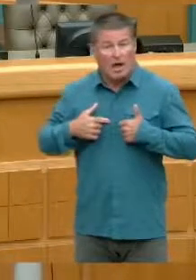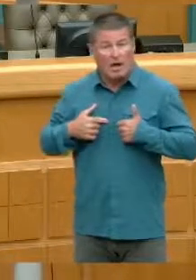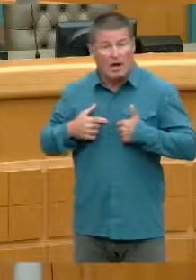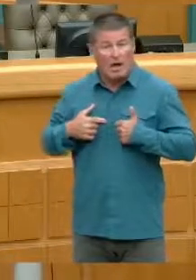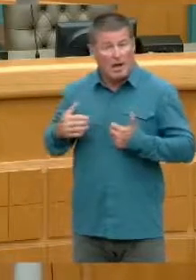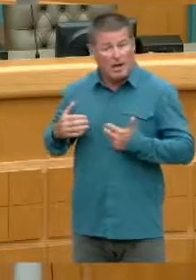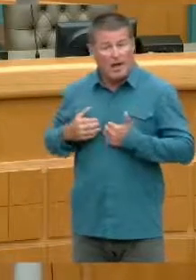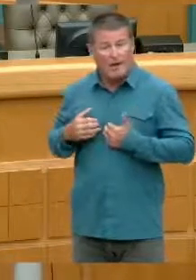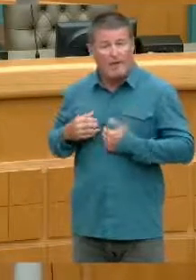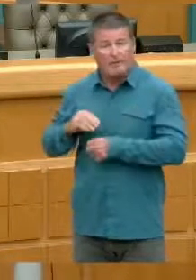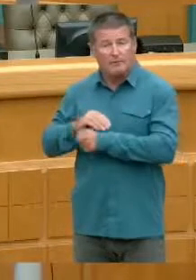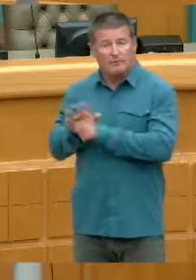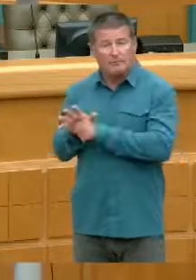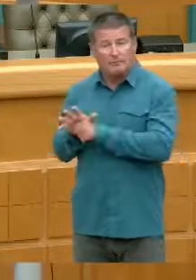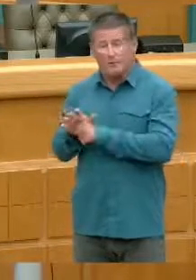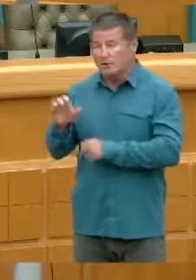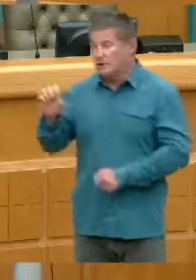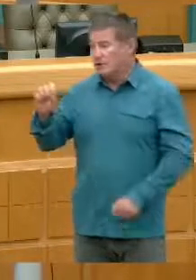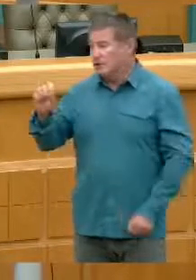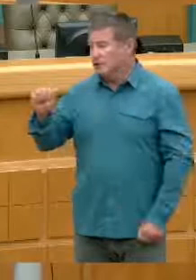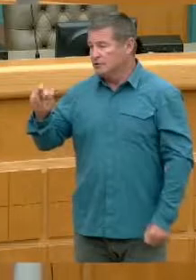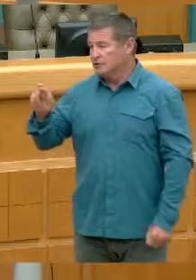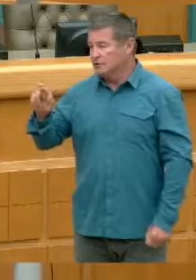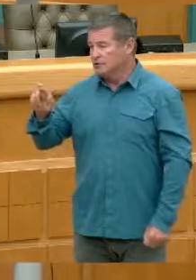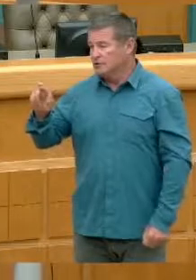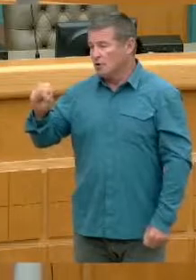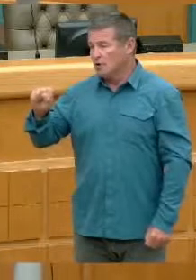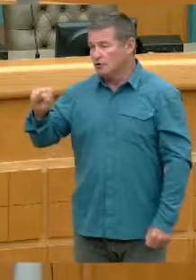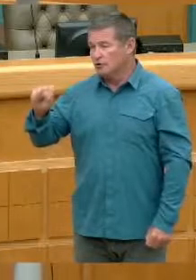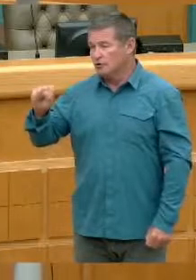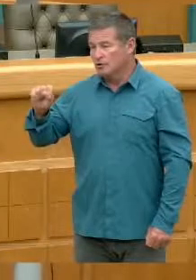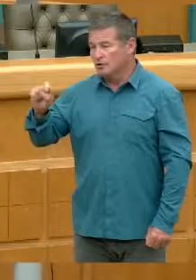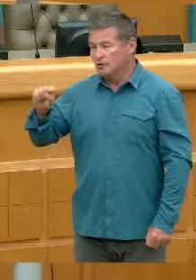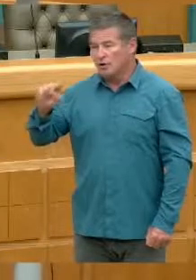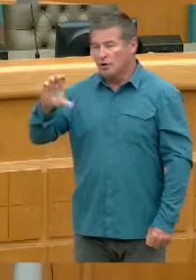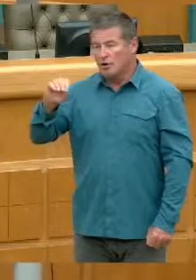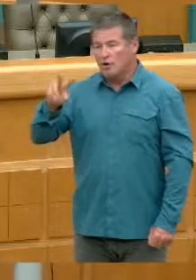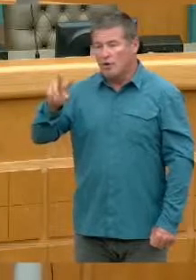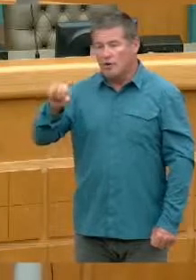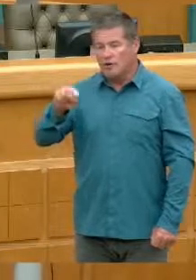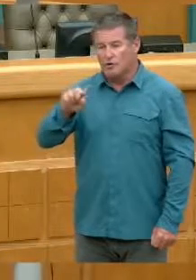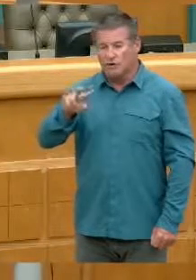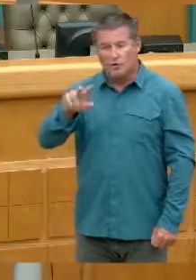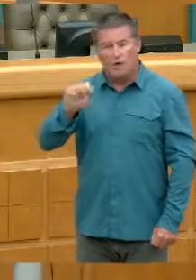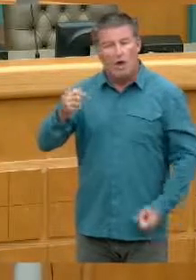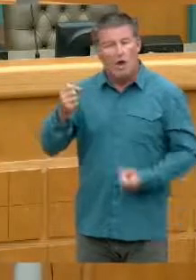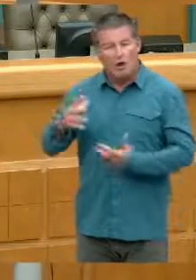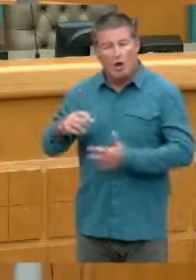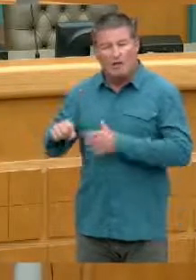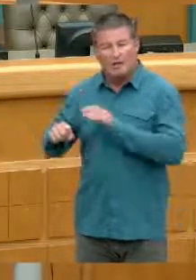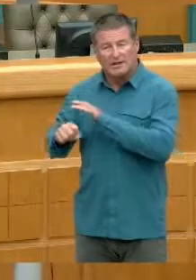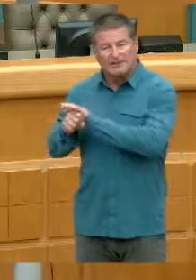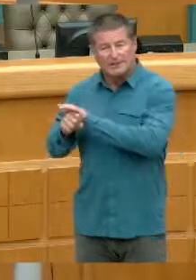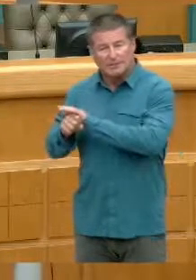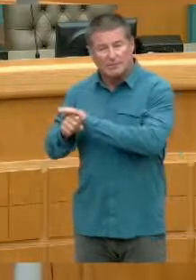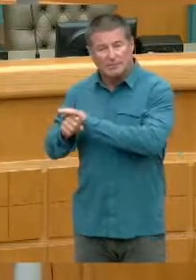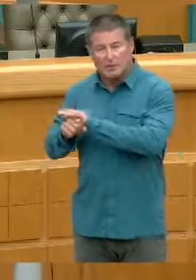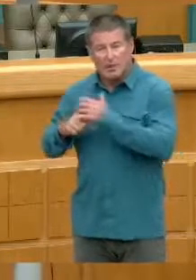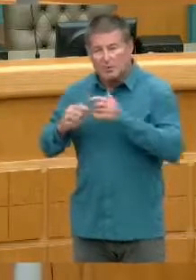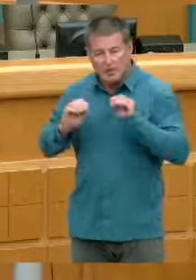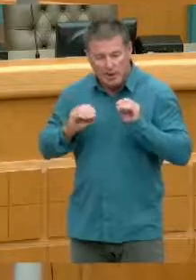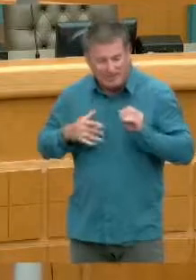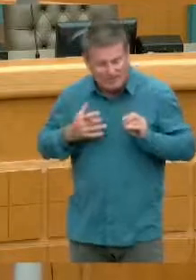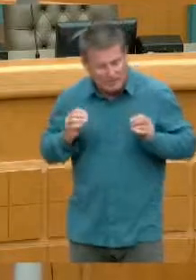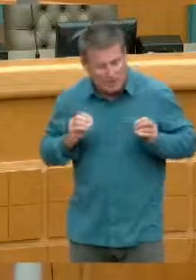SARS-CoV-2 virus, which causes the symptoms that are known as COVID-19, but you don't actually have the symptoms of